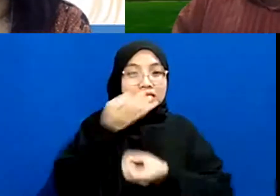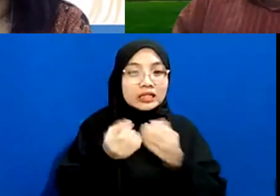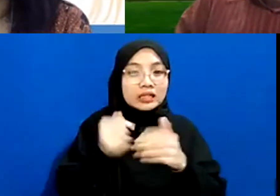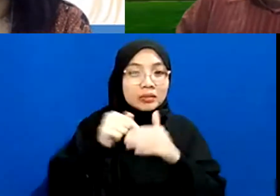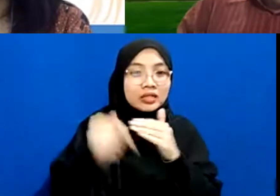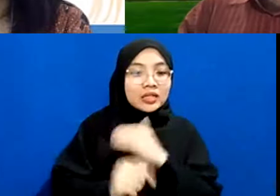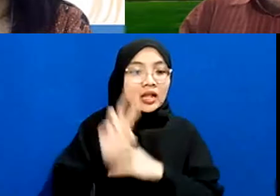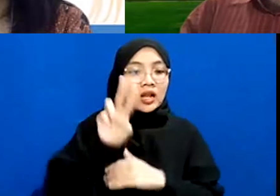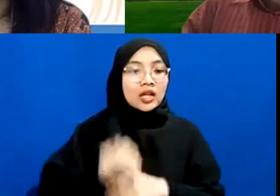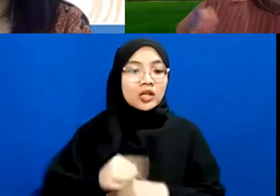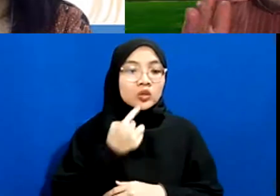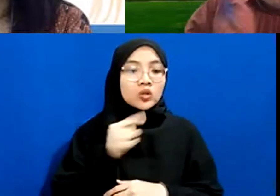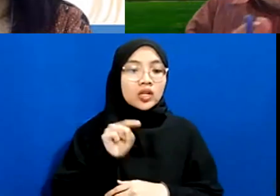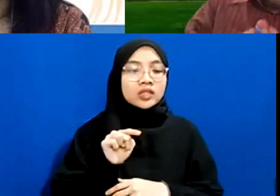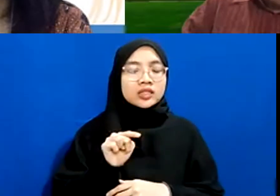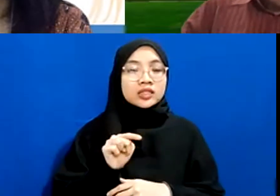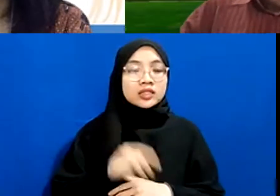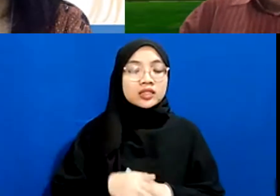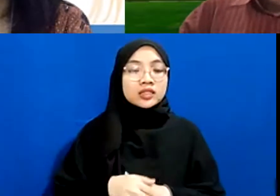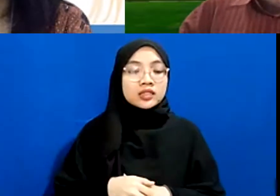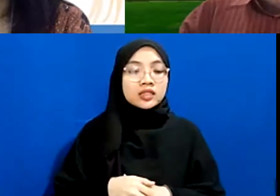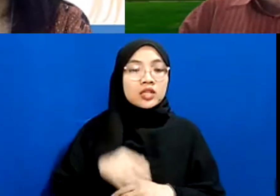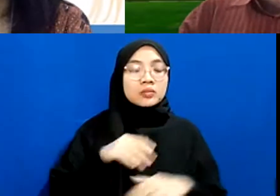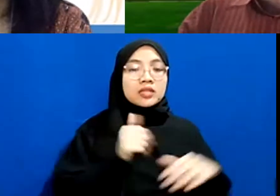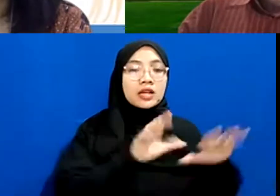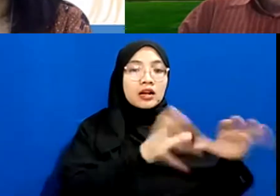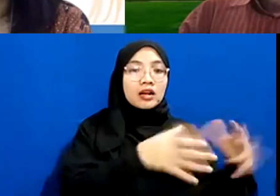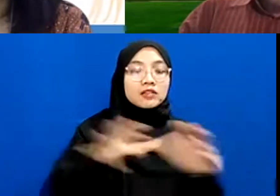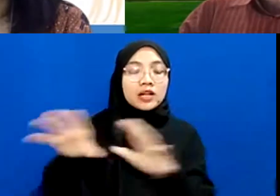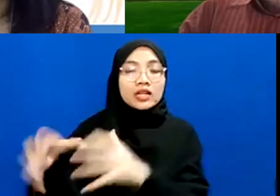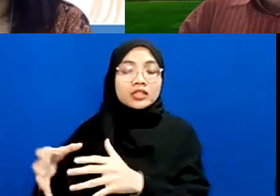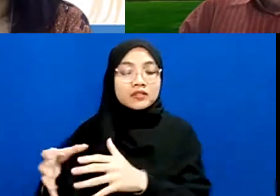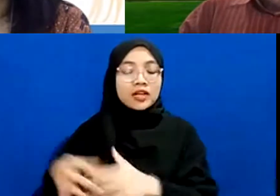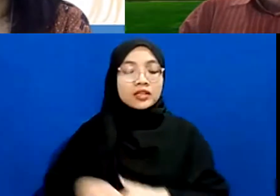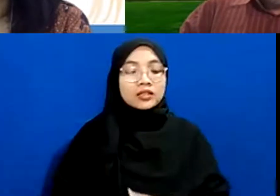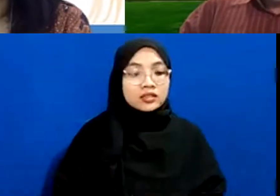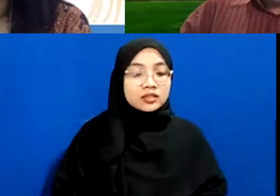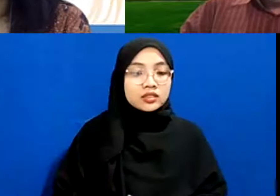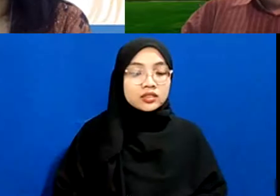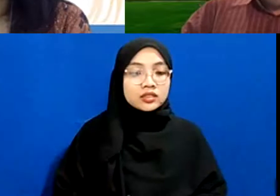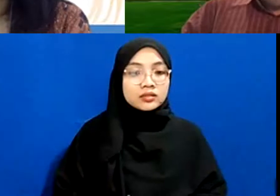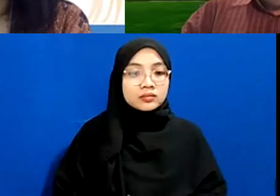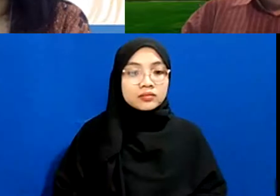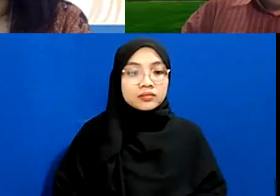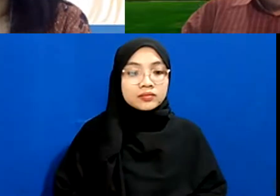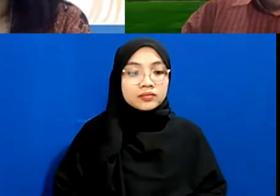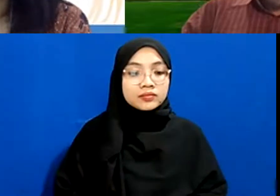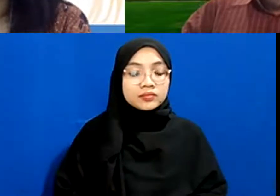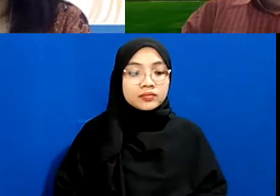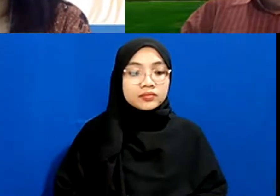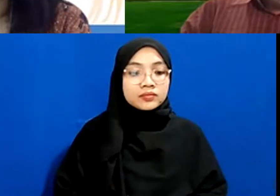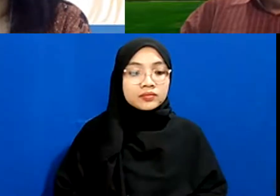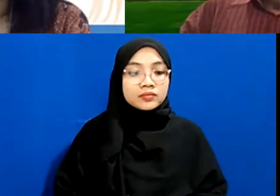potentially one way of just tightening the focus, and I think tightening the ability to